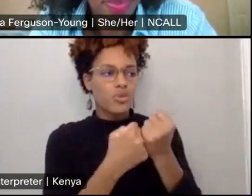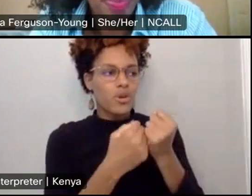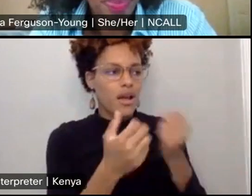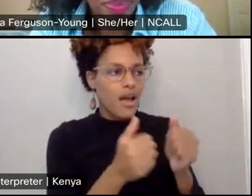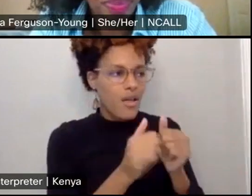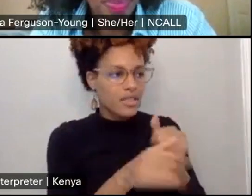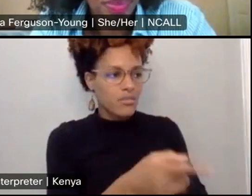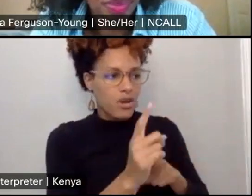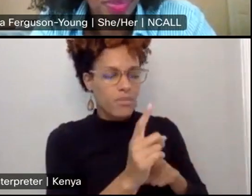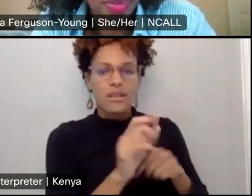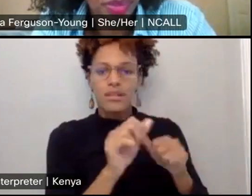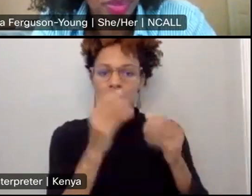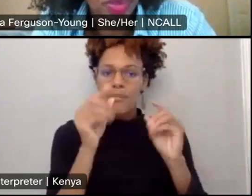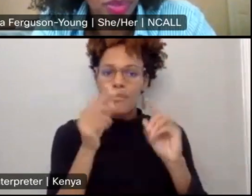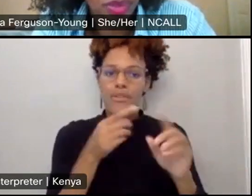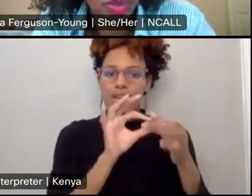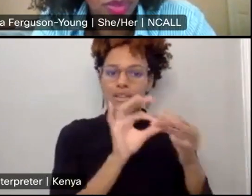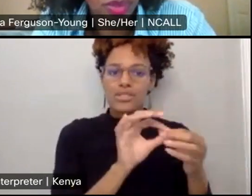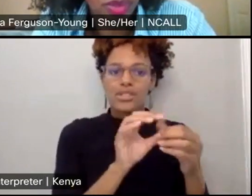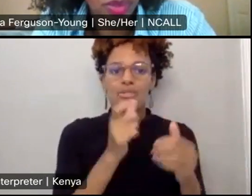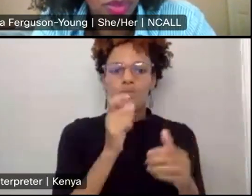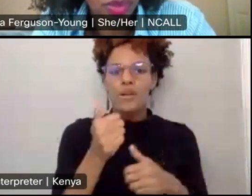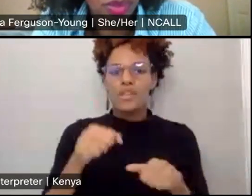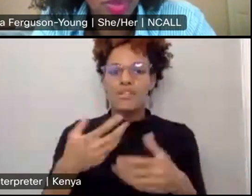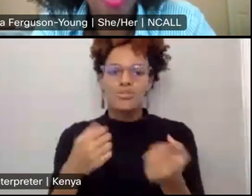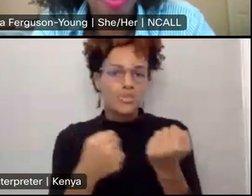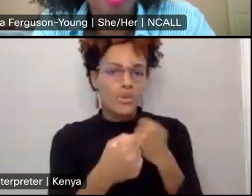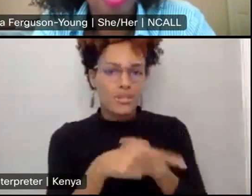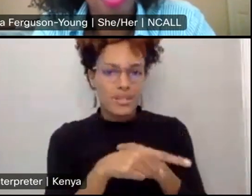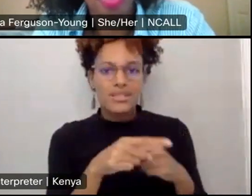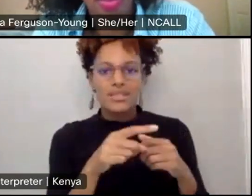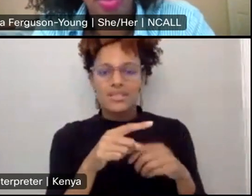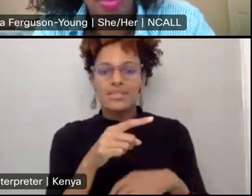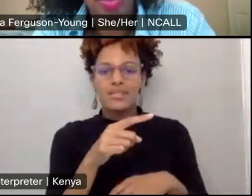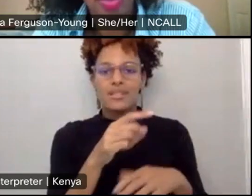those connections and look at who else could be a support.